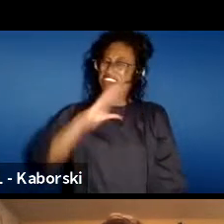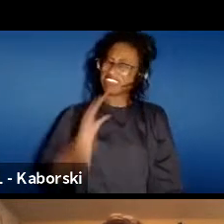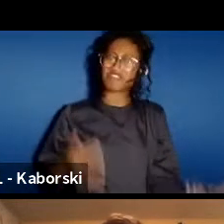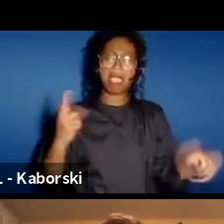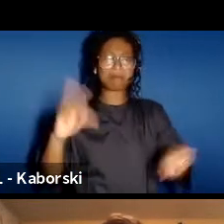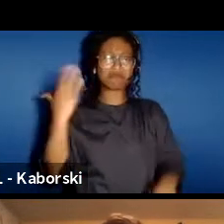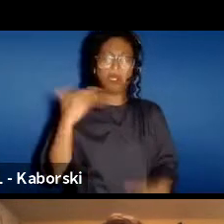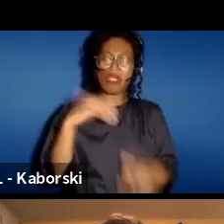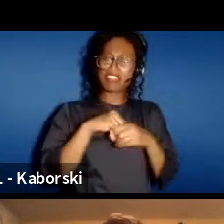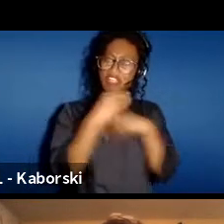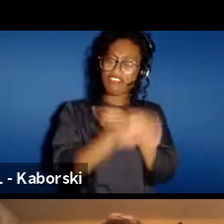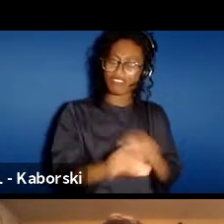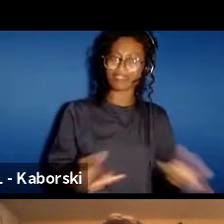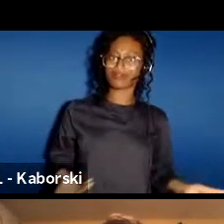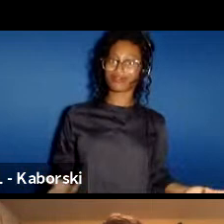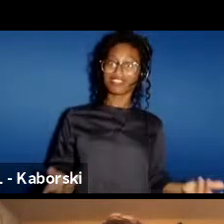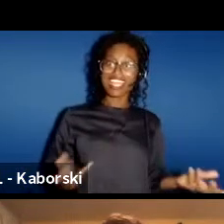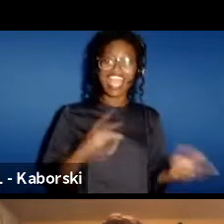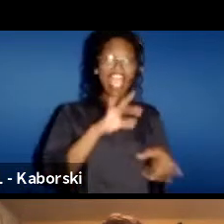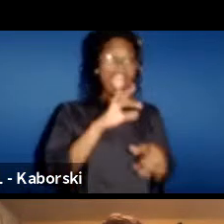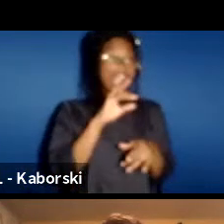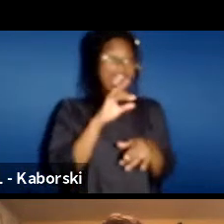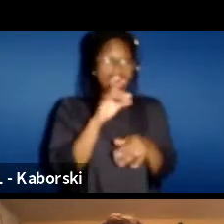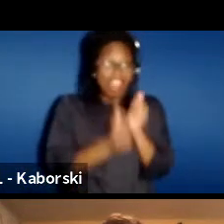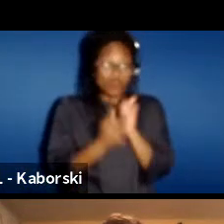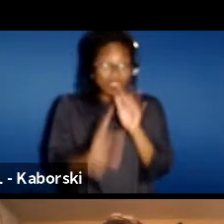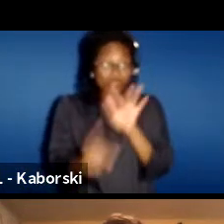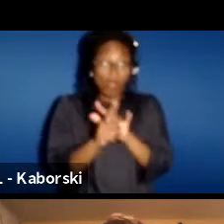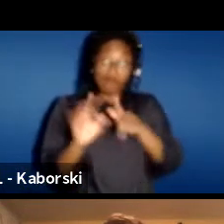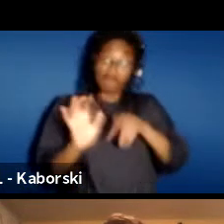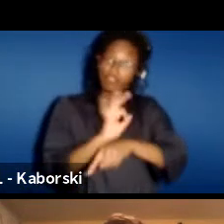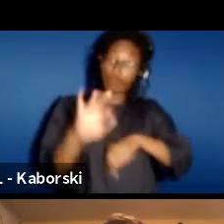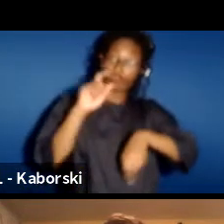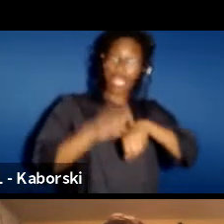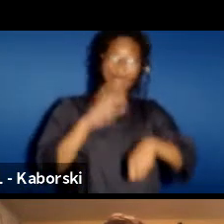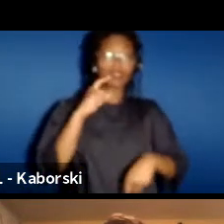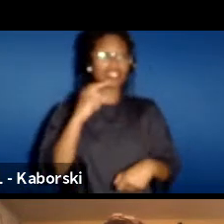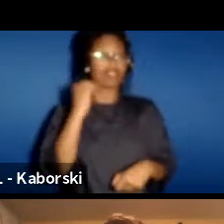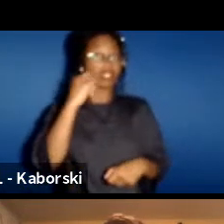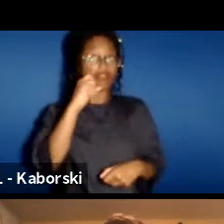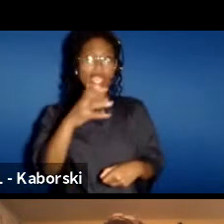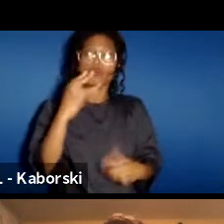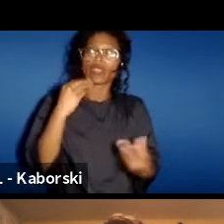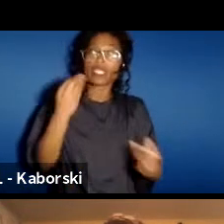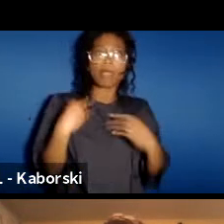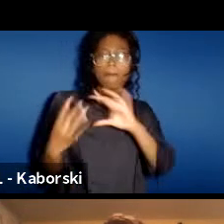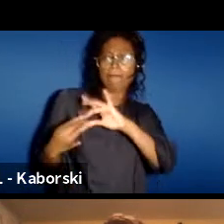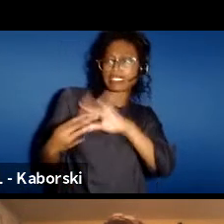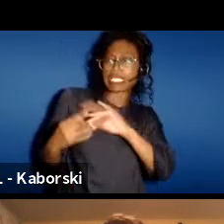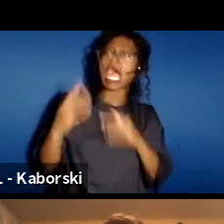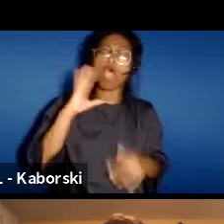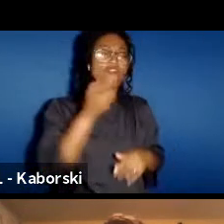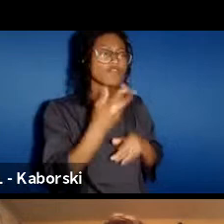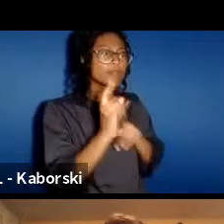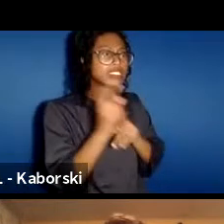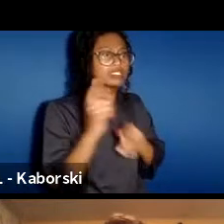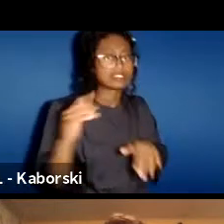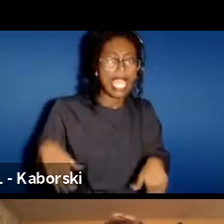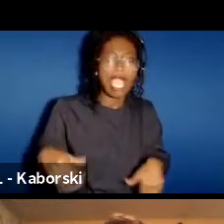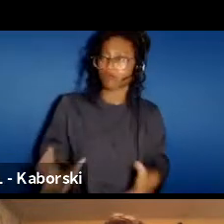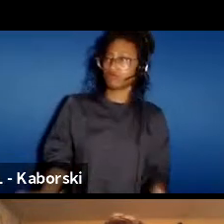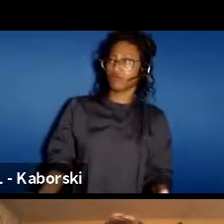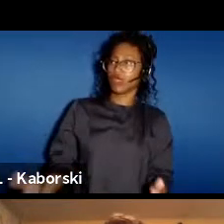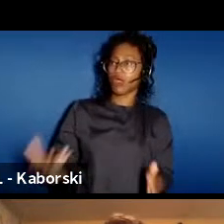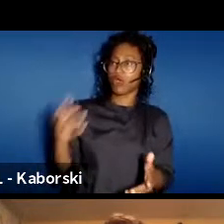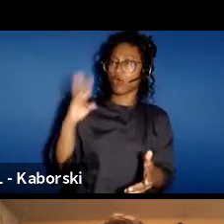all in an office. Like everybody's punctual, and if they're not, they give you a message saying, hey, I'm going to be a couple minutes late, and you know what's going on. So I think